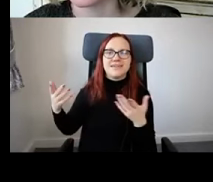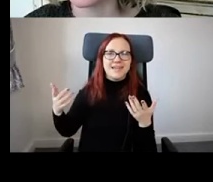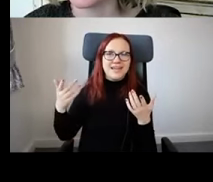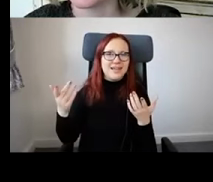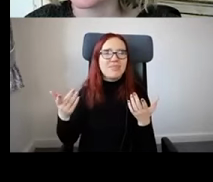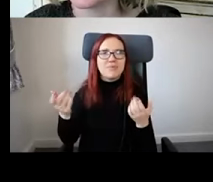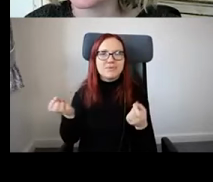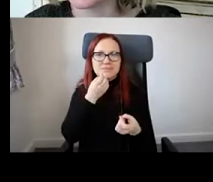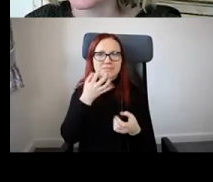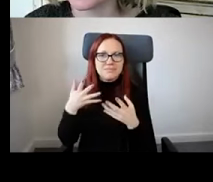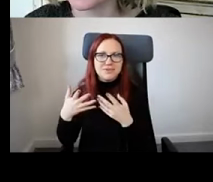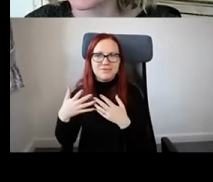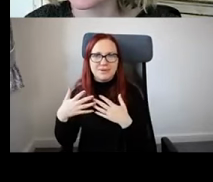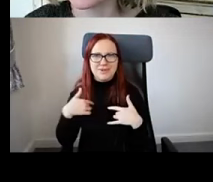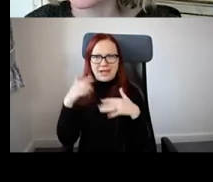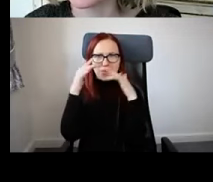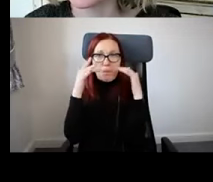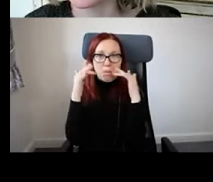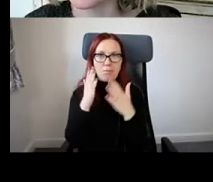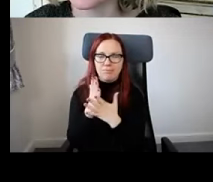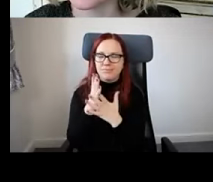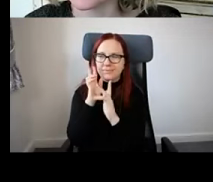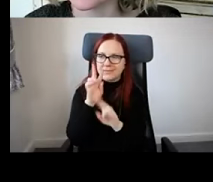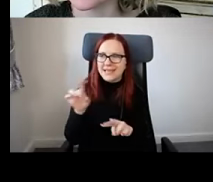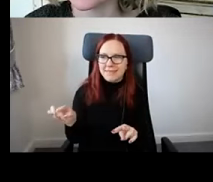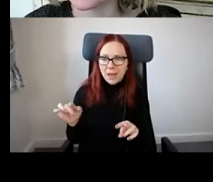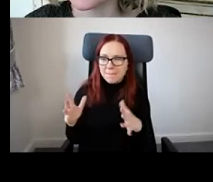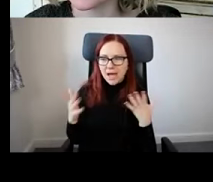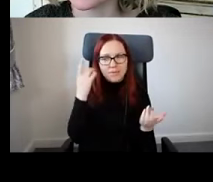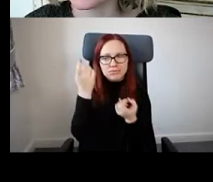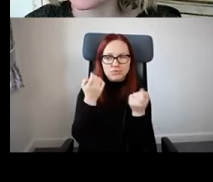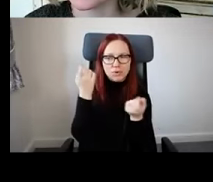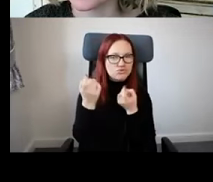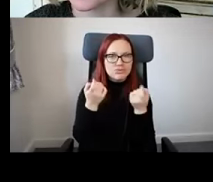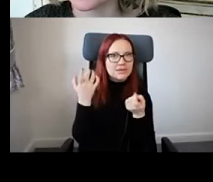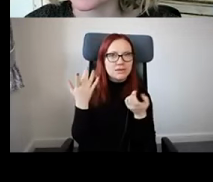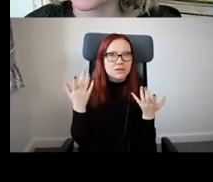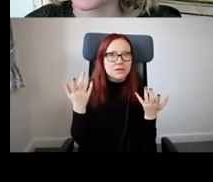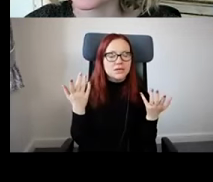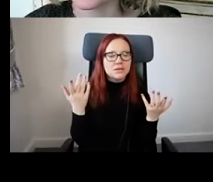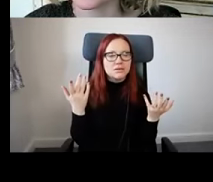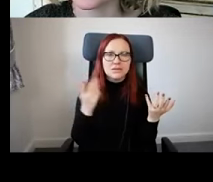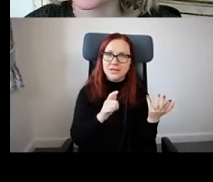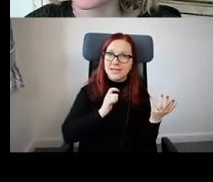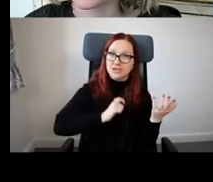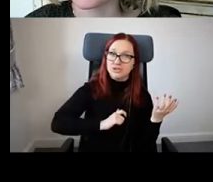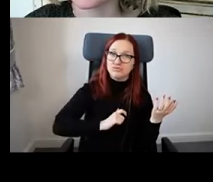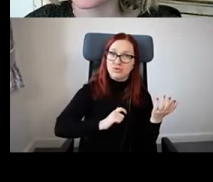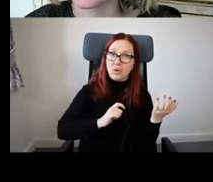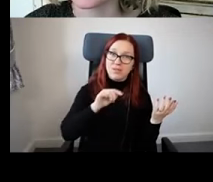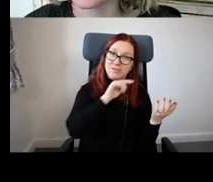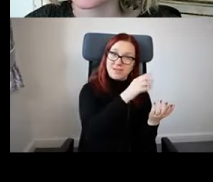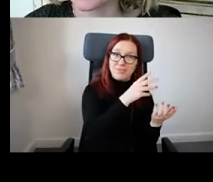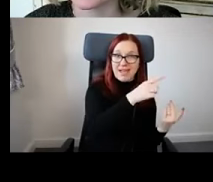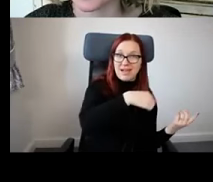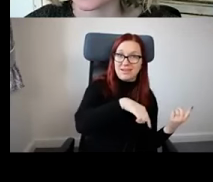made it really quite tearful actually seeing that. But is there a role for feeding some of this evidence?